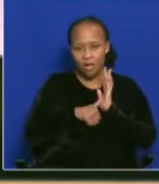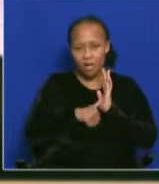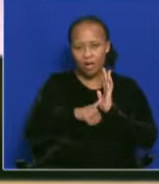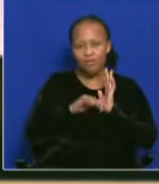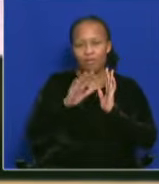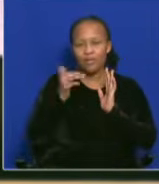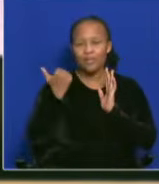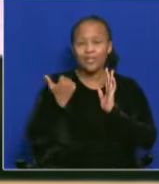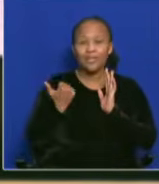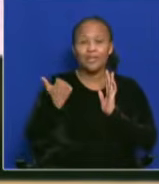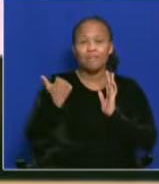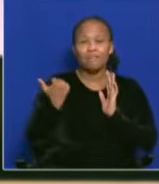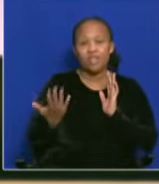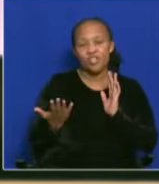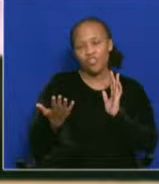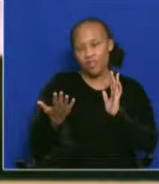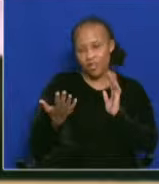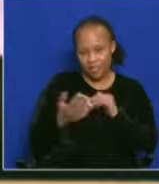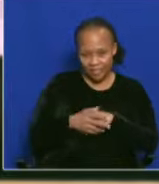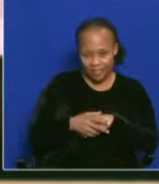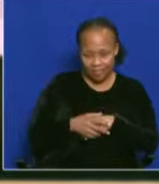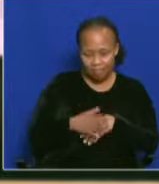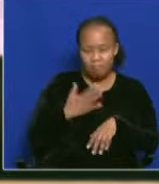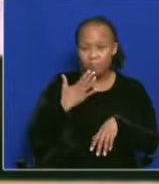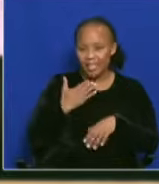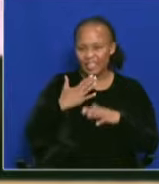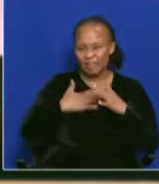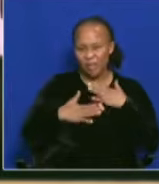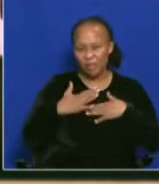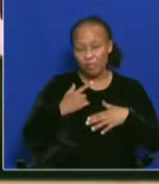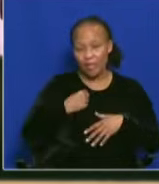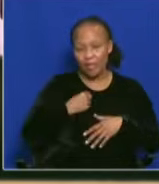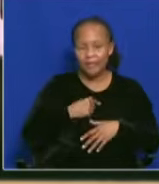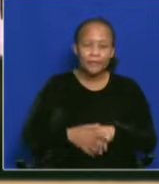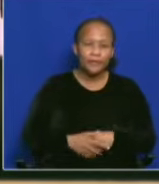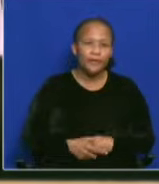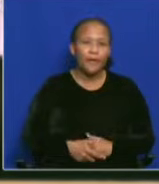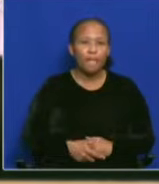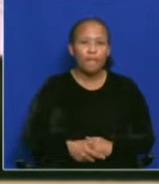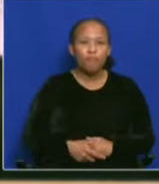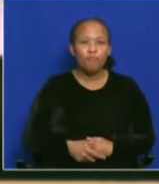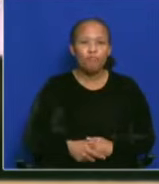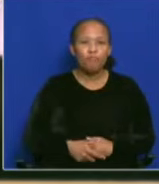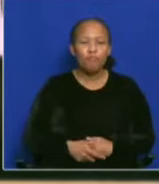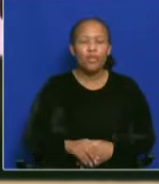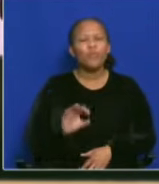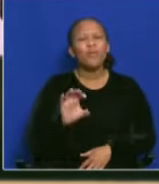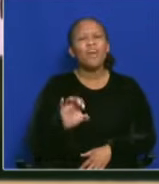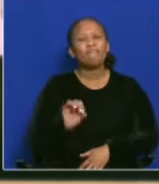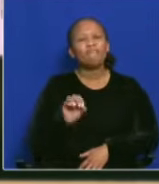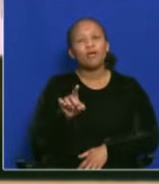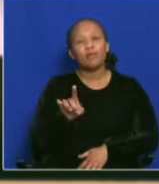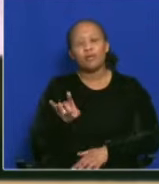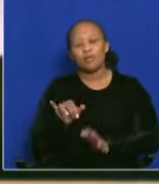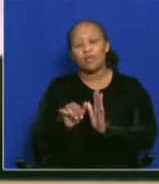bear with me, there is somewhere, there's a paragraph where Mr.